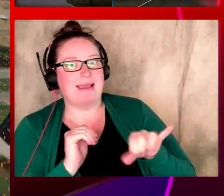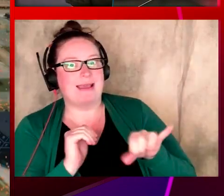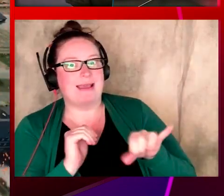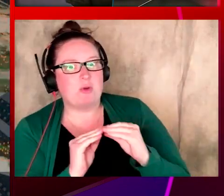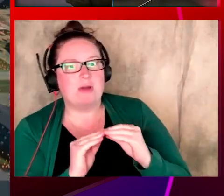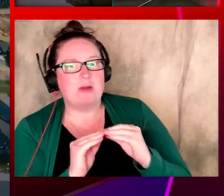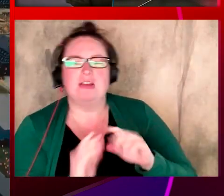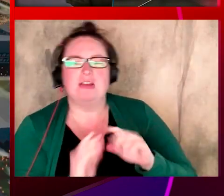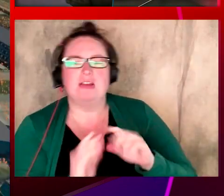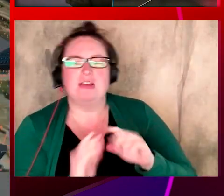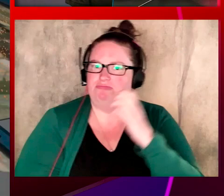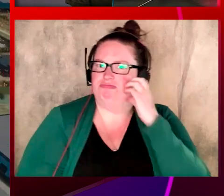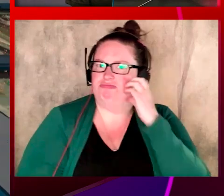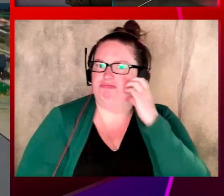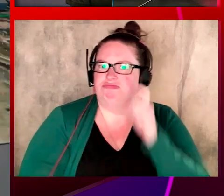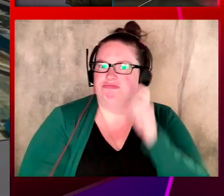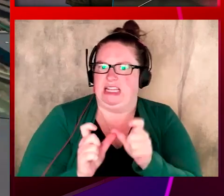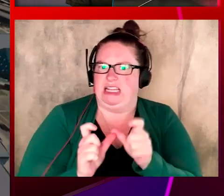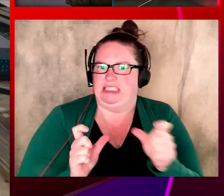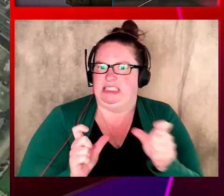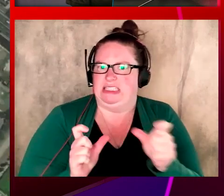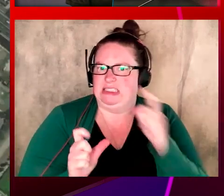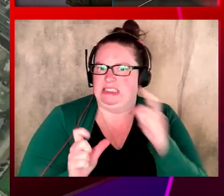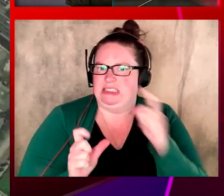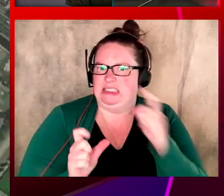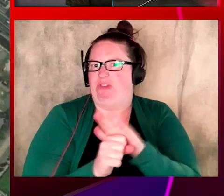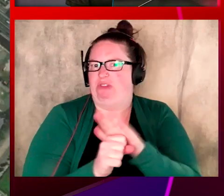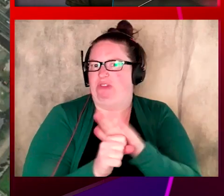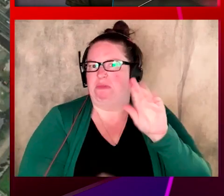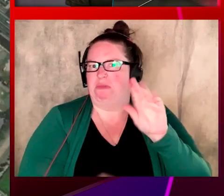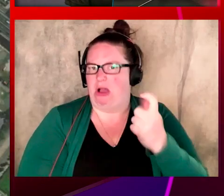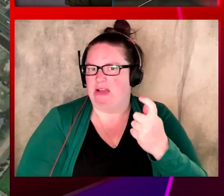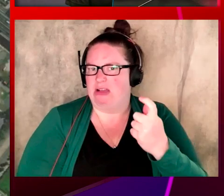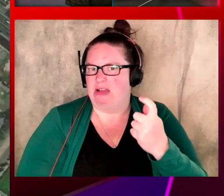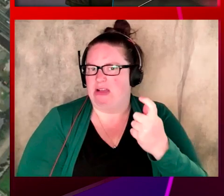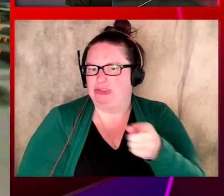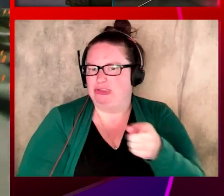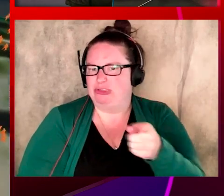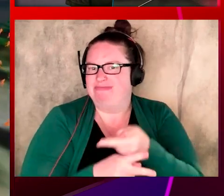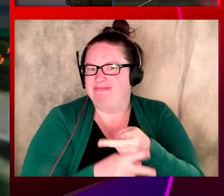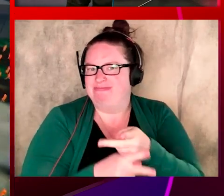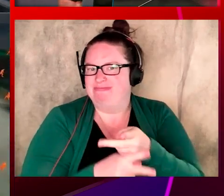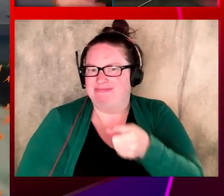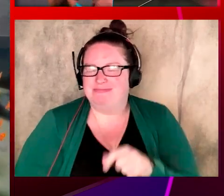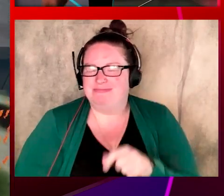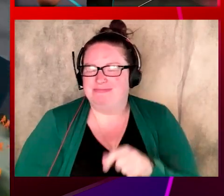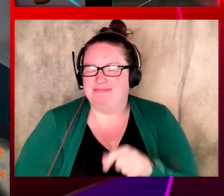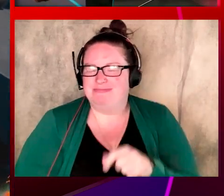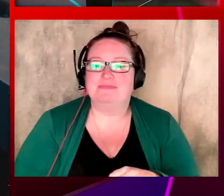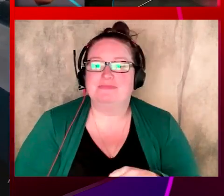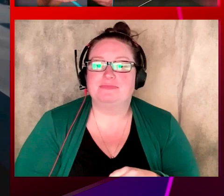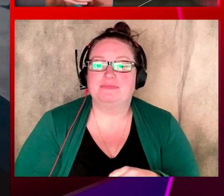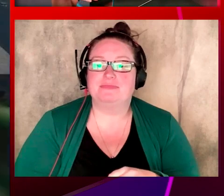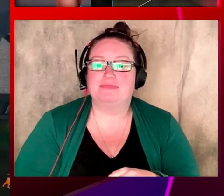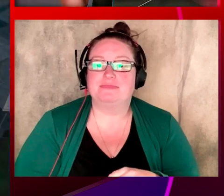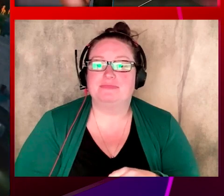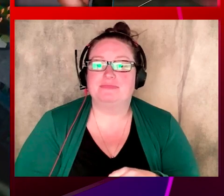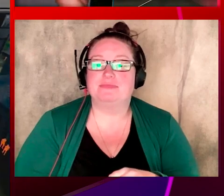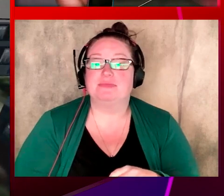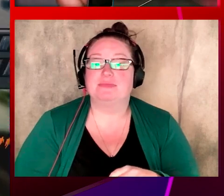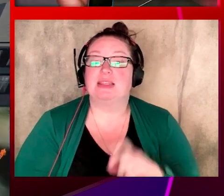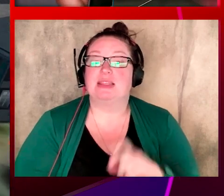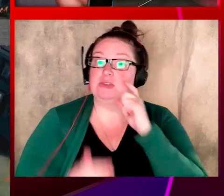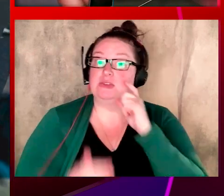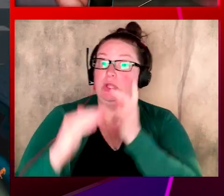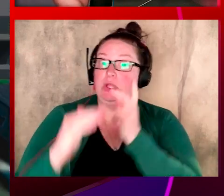They're Okay. like we're taking up the whole box, right, in order to be able to do this. So, and as we look into the future, we'll